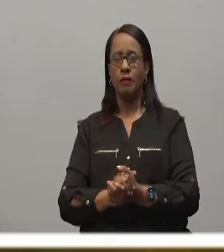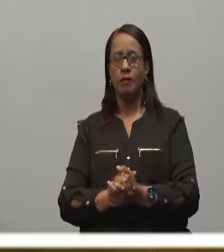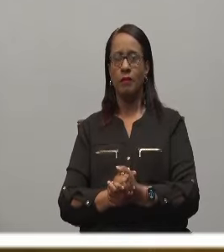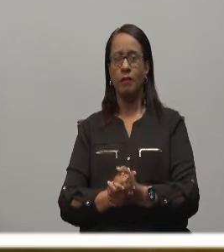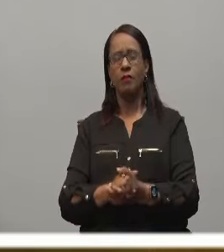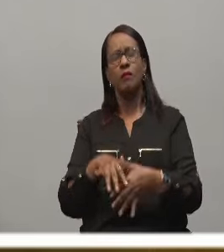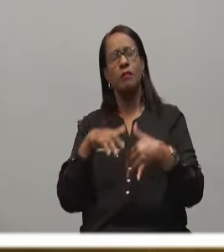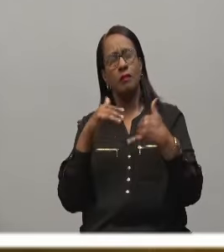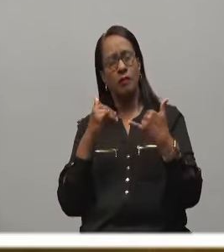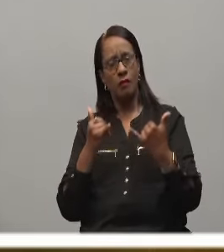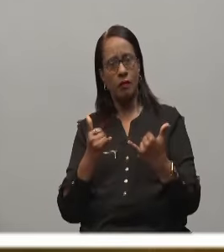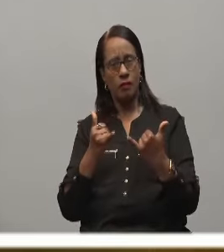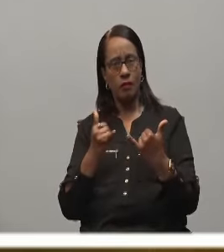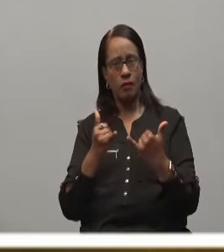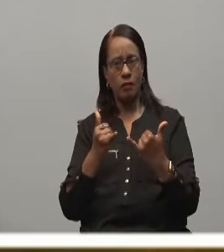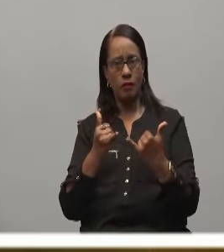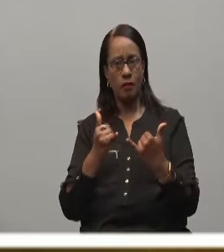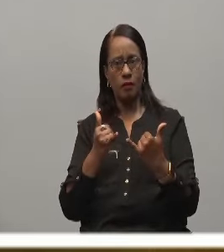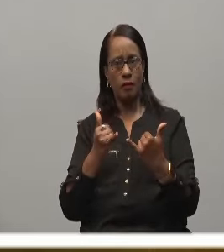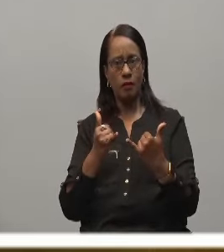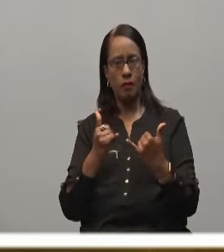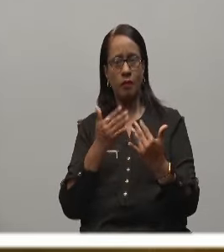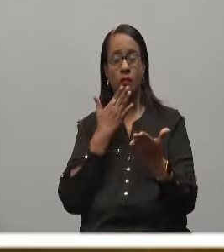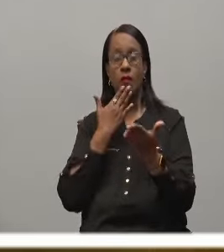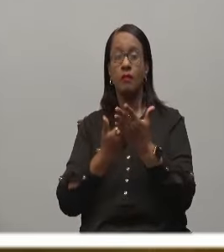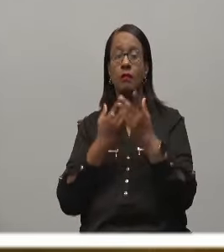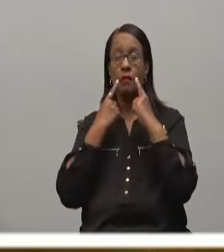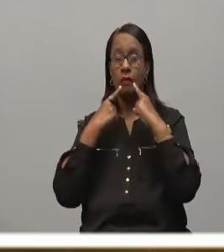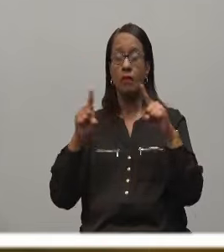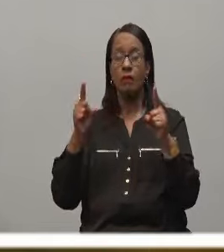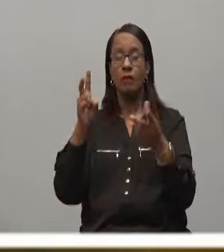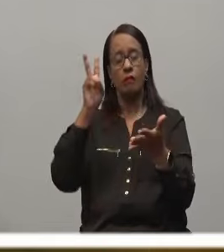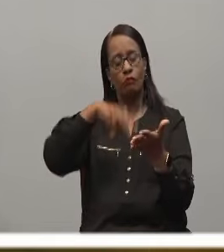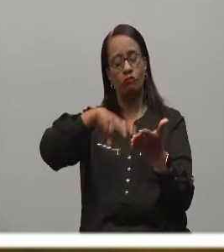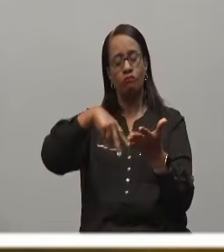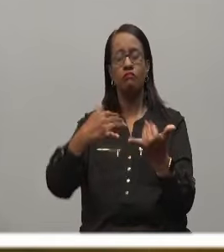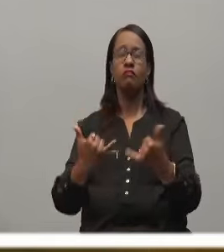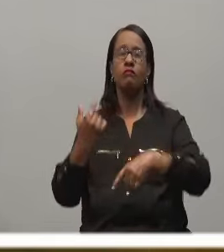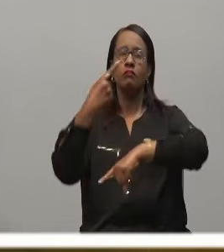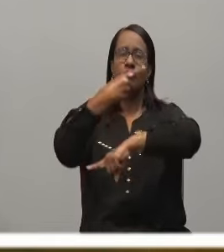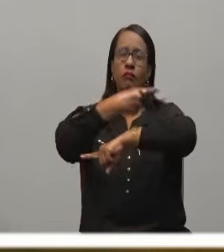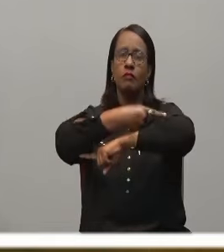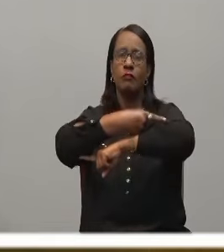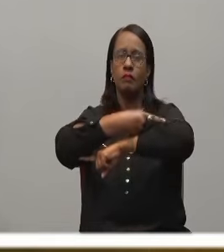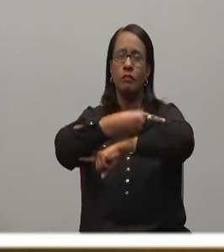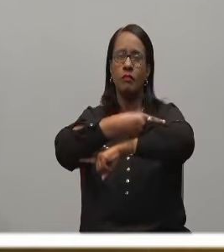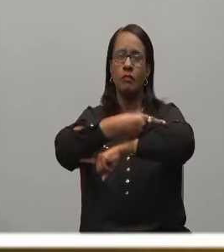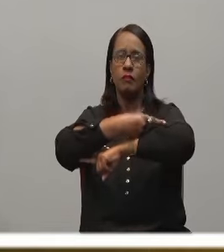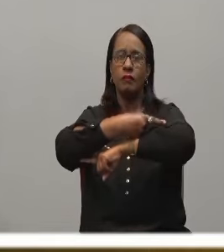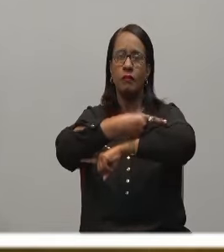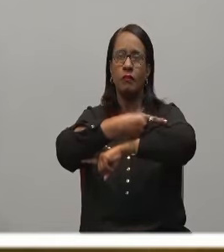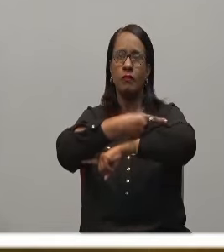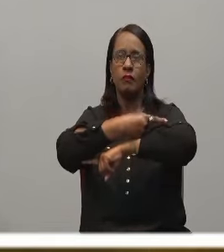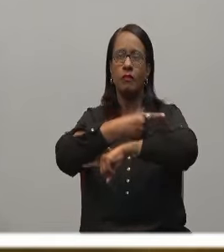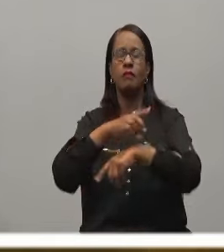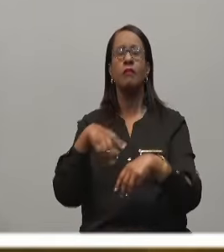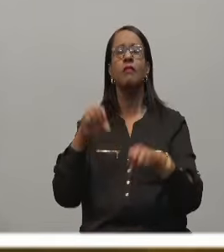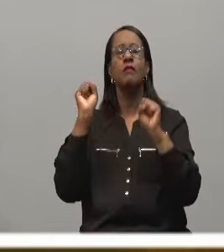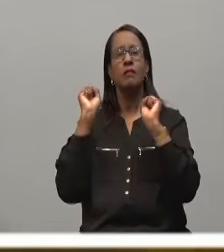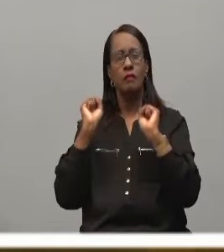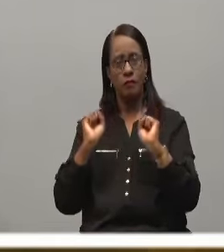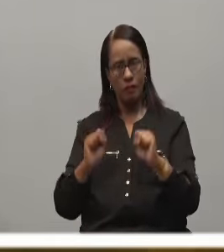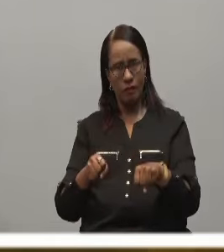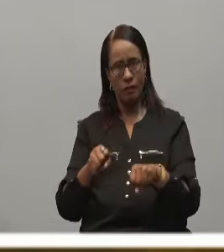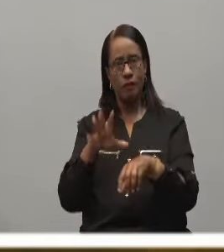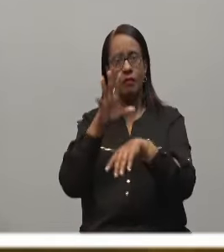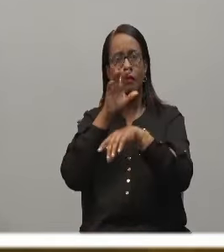see the gospel reading today, it's customary that on the first